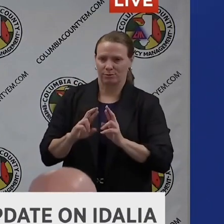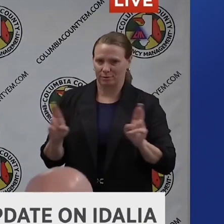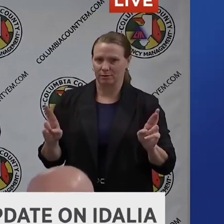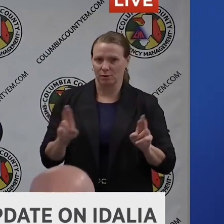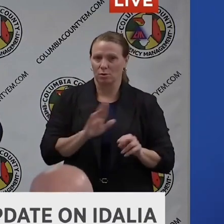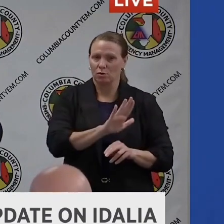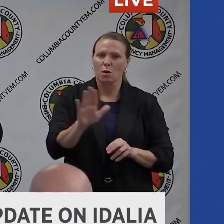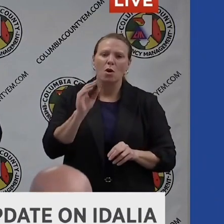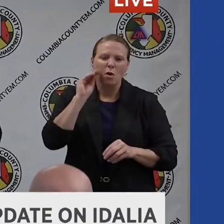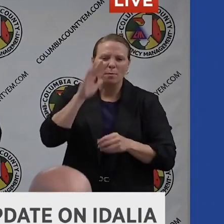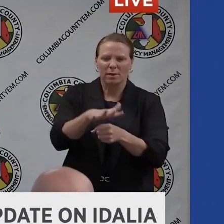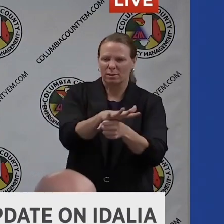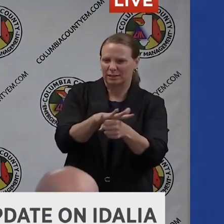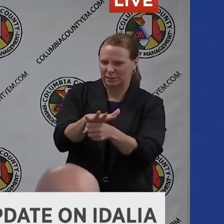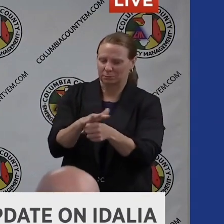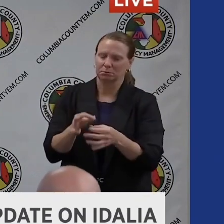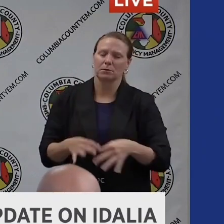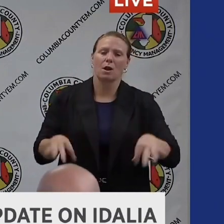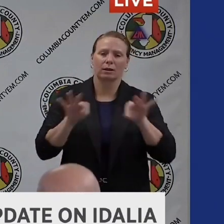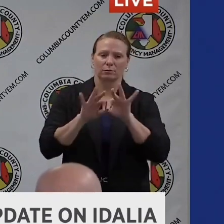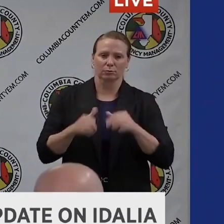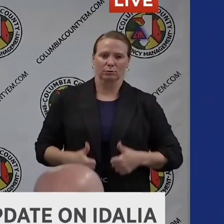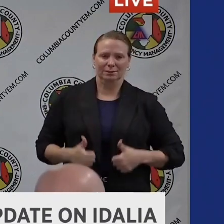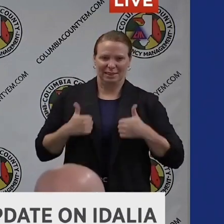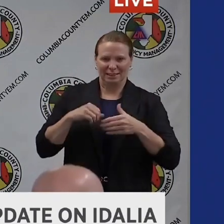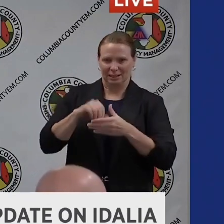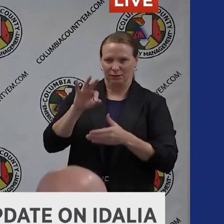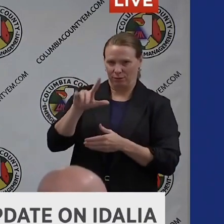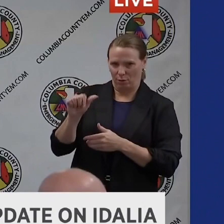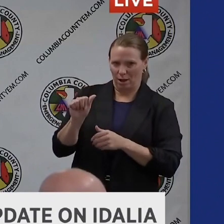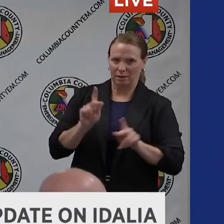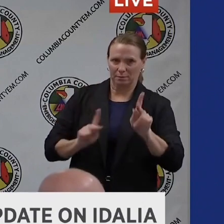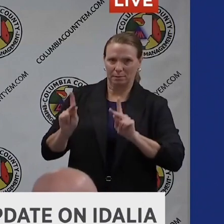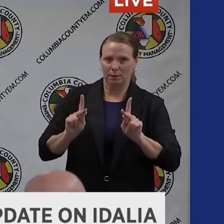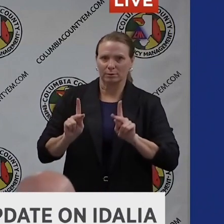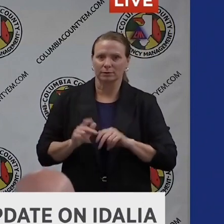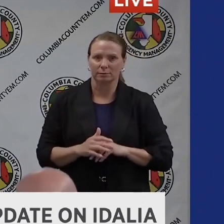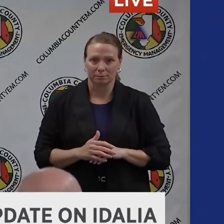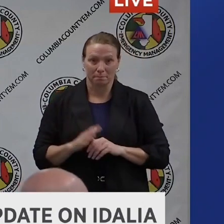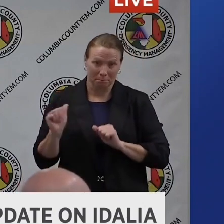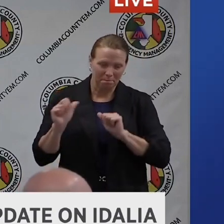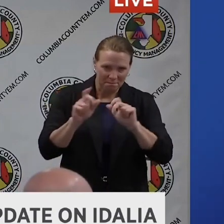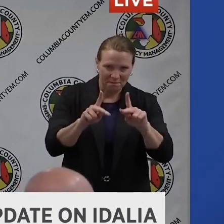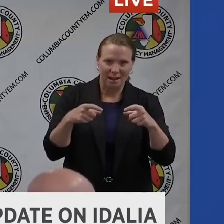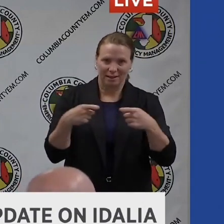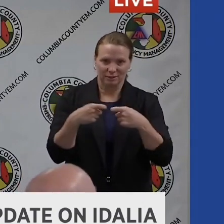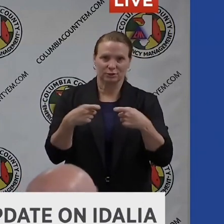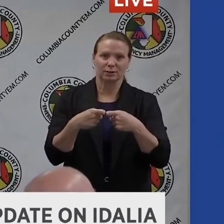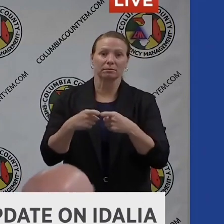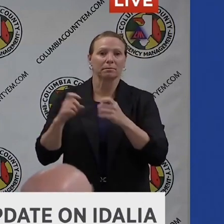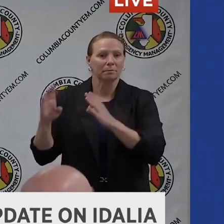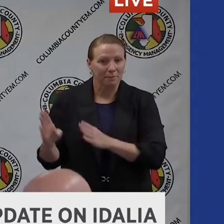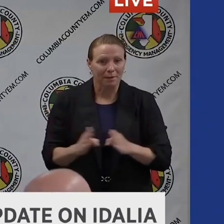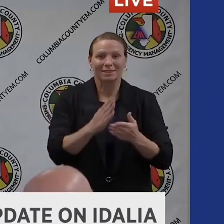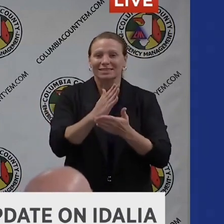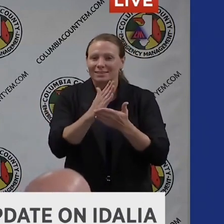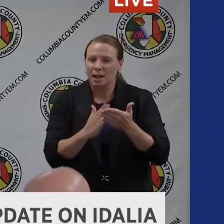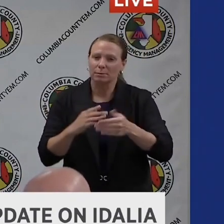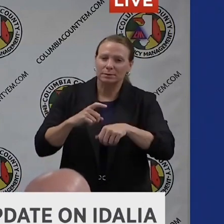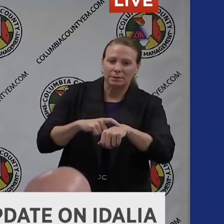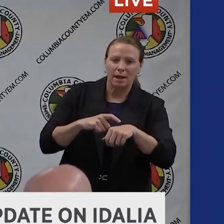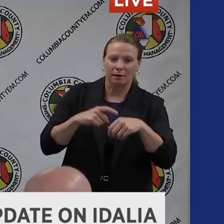how important it is for so many Florida residents to be able to get back online. But you should prepare to have some time without